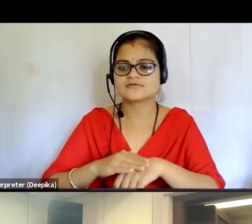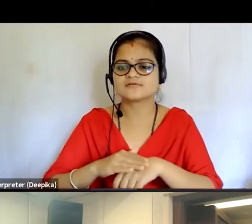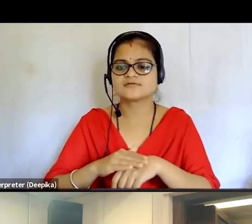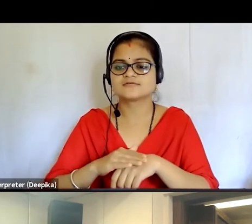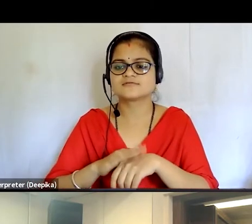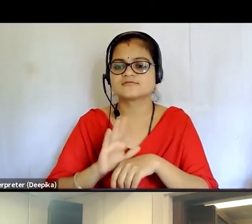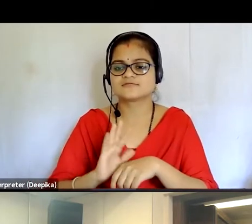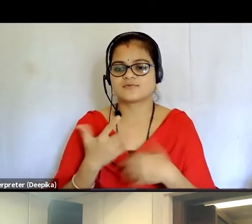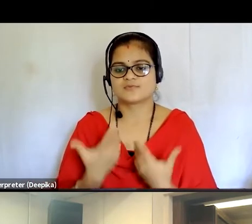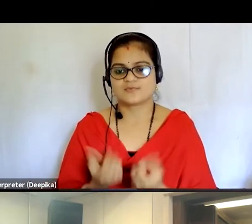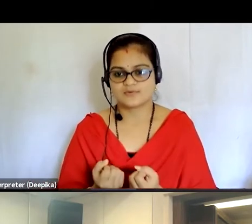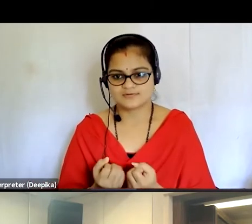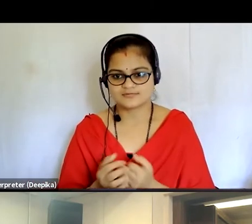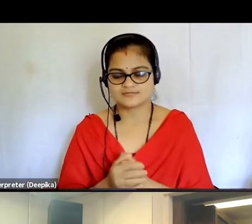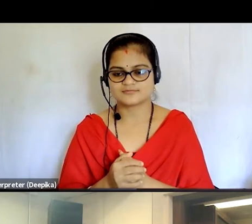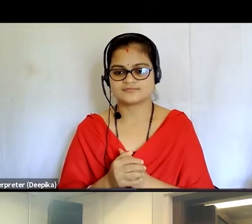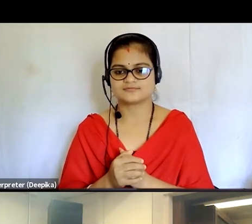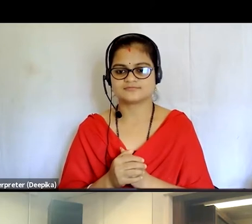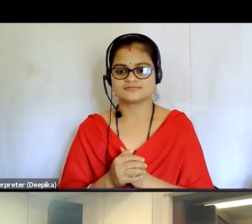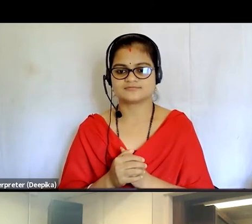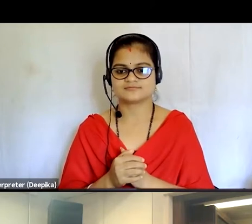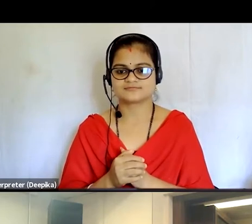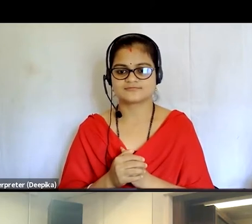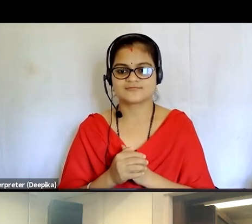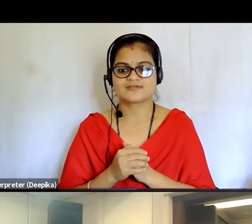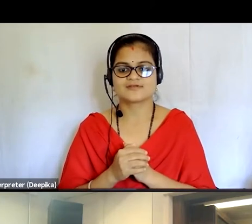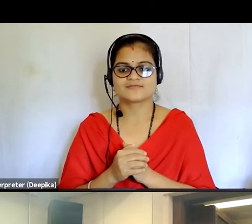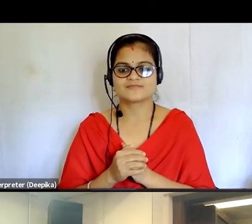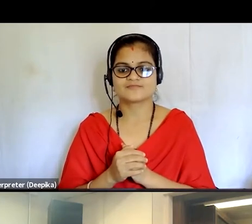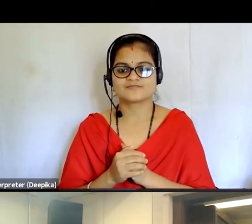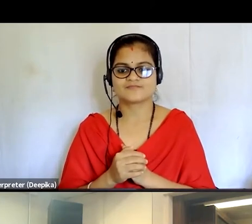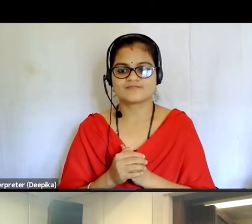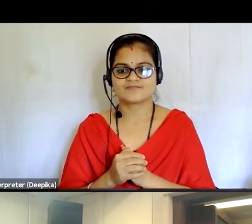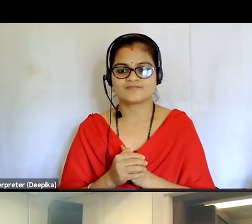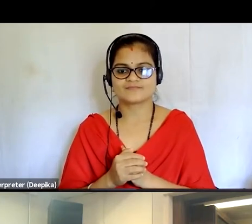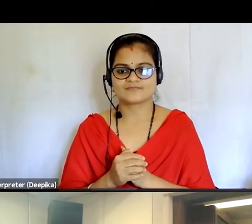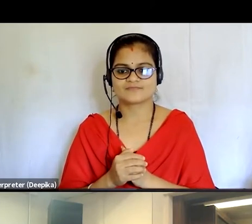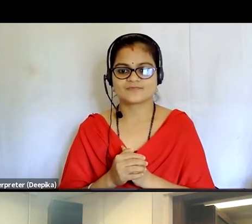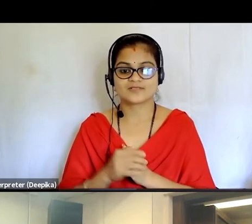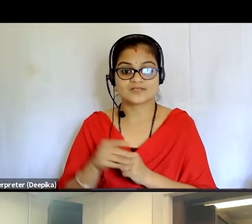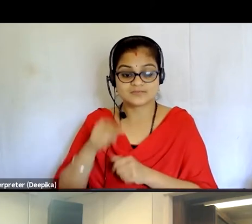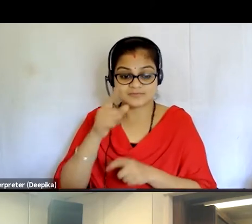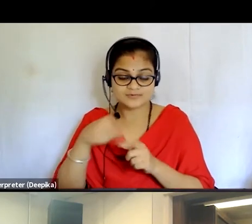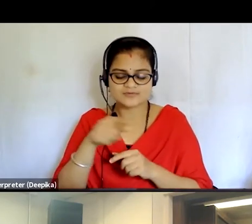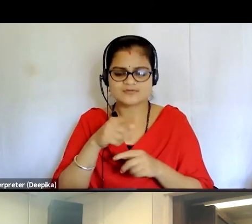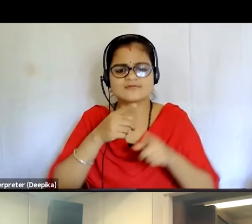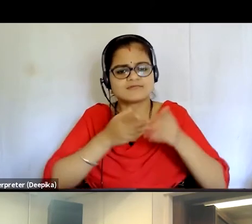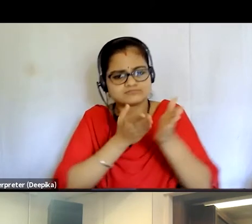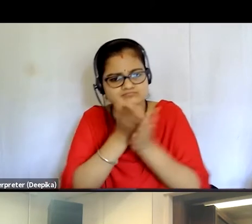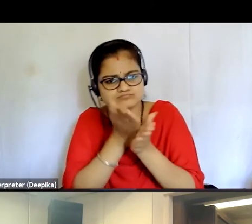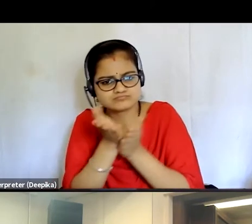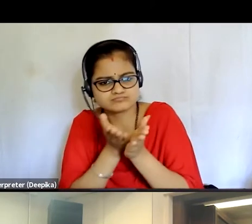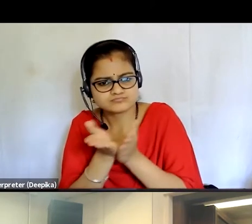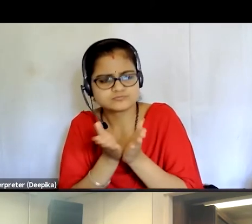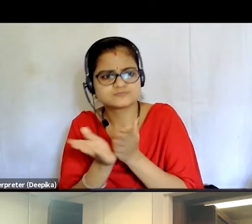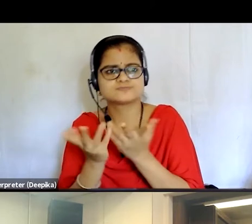there is multi-sensorial ways to really reach consumers through different